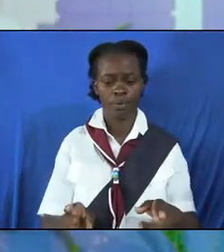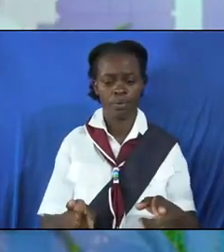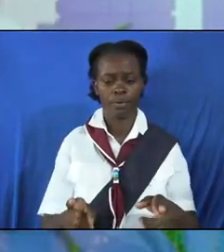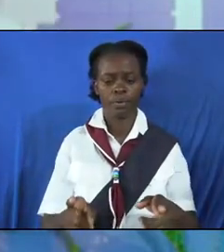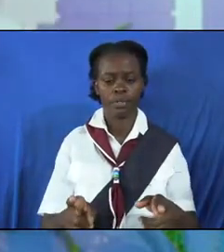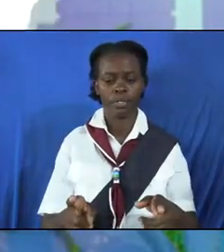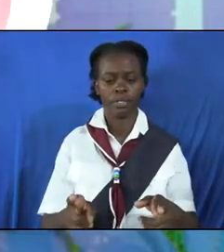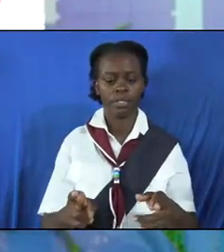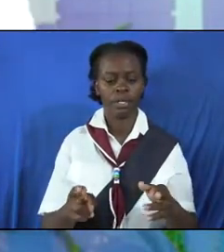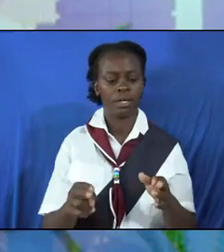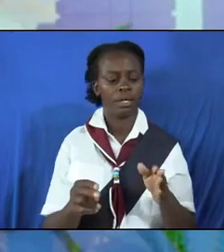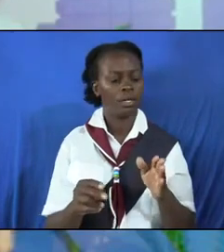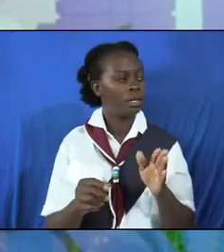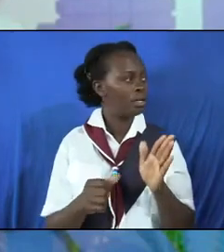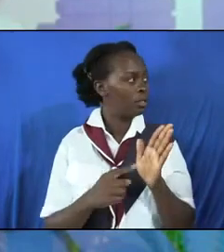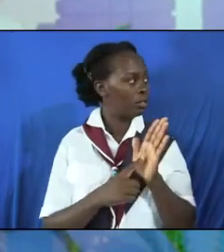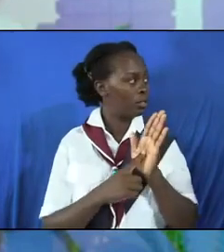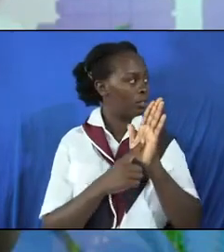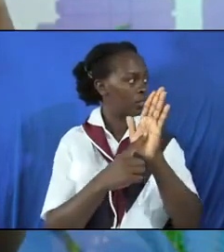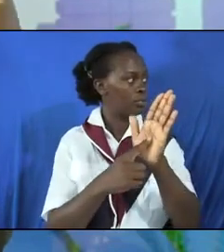what is the meaning of this sign?